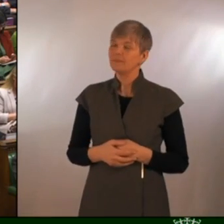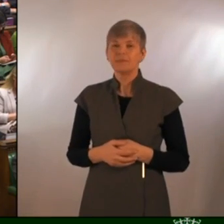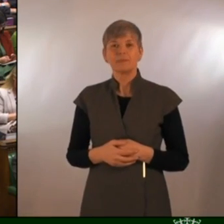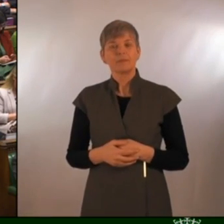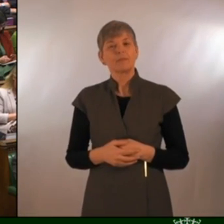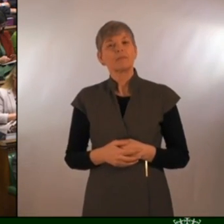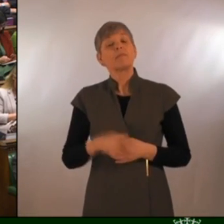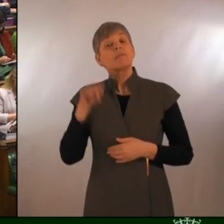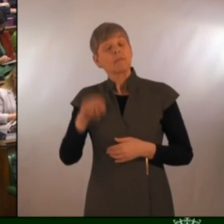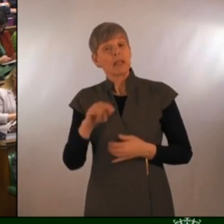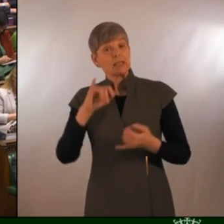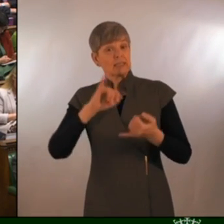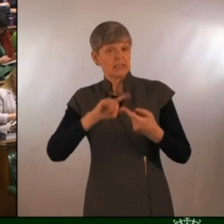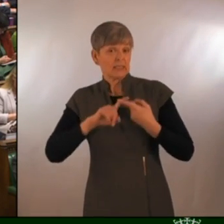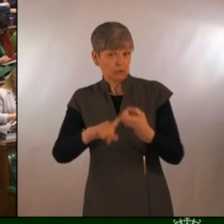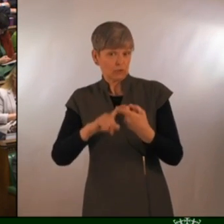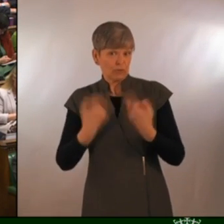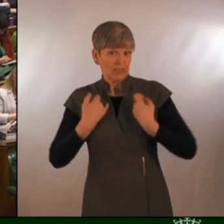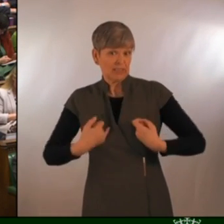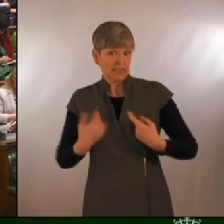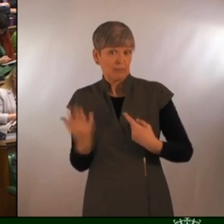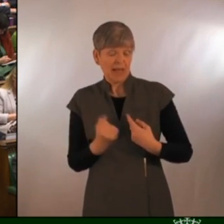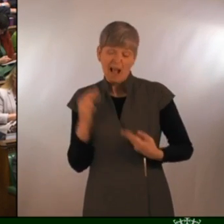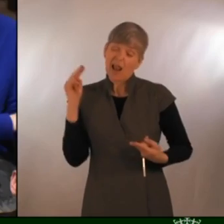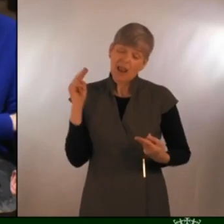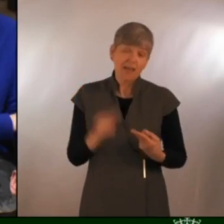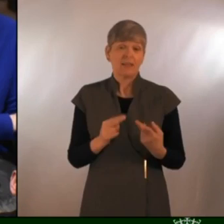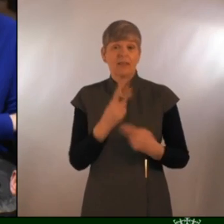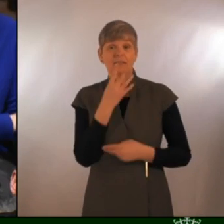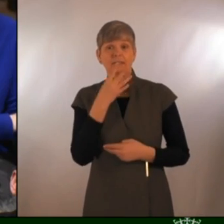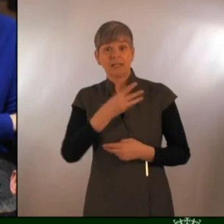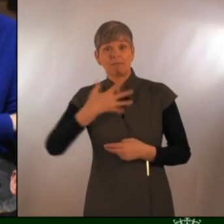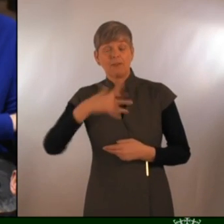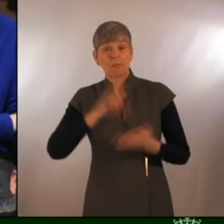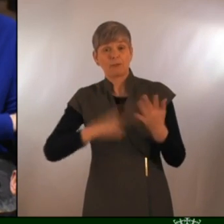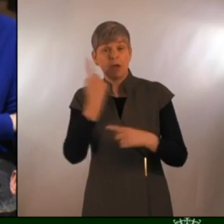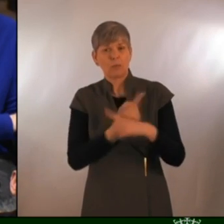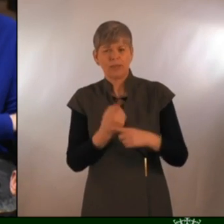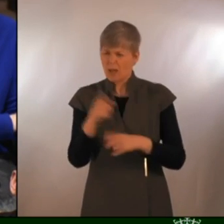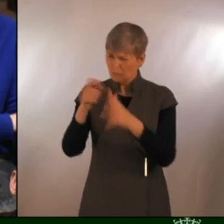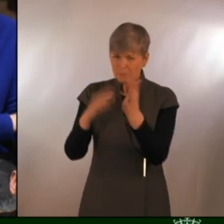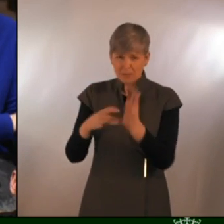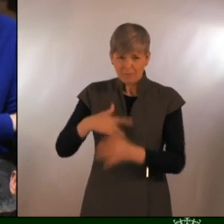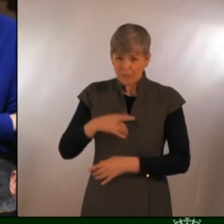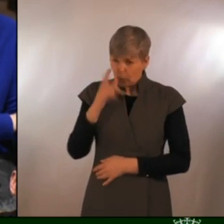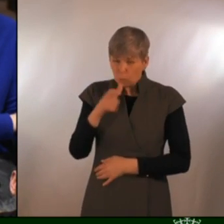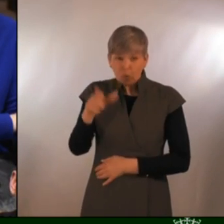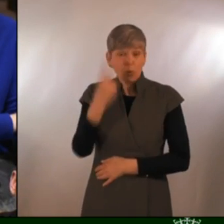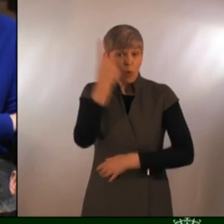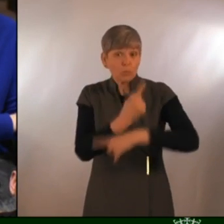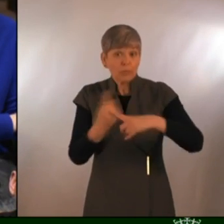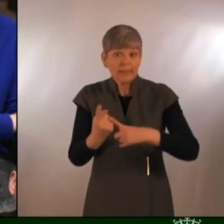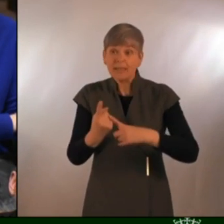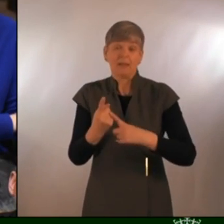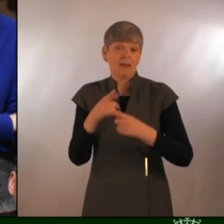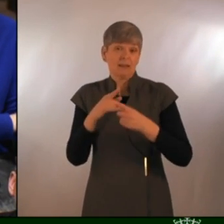Europe. It's less than £95 a week. If the Prime Minister doesn't think he can live on it, he shouldn't expect our constituents to live on it too. So I